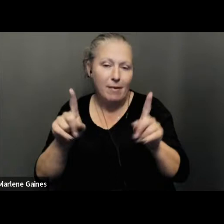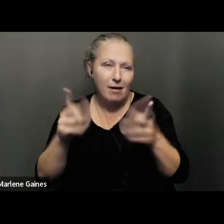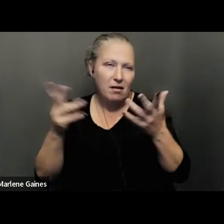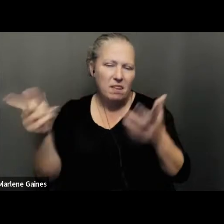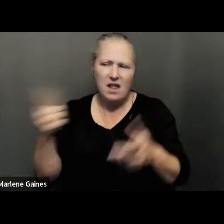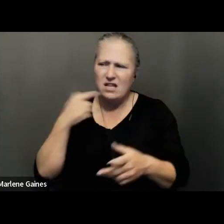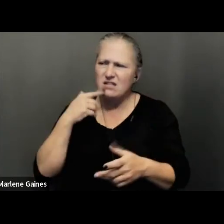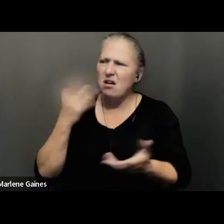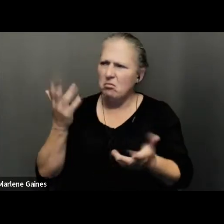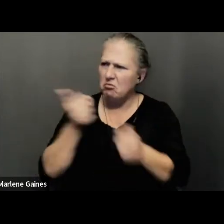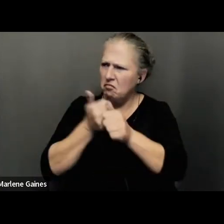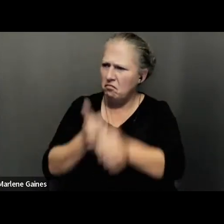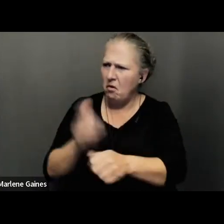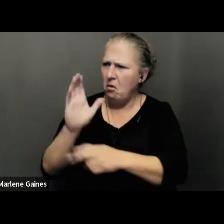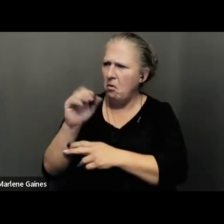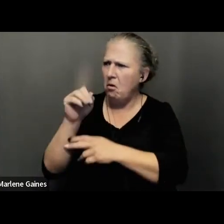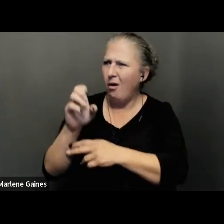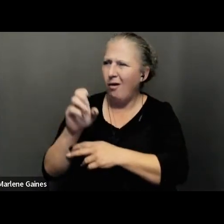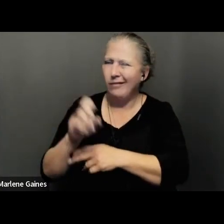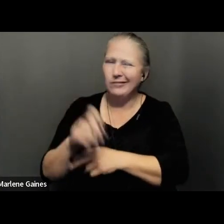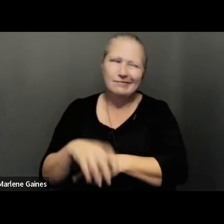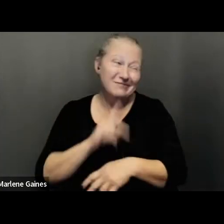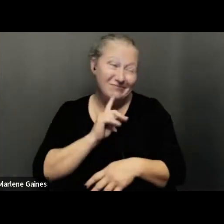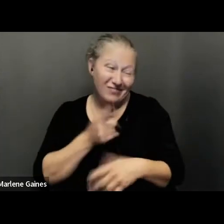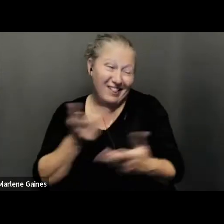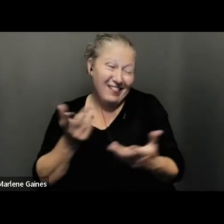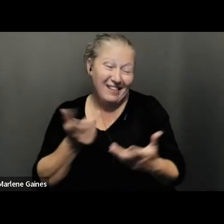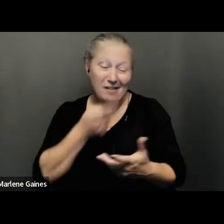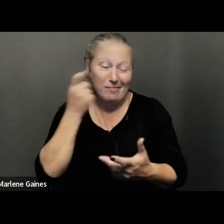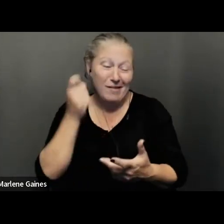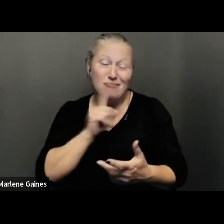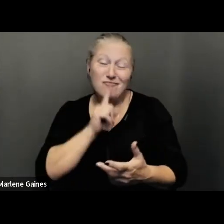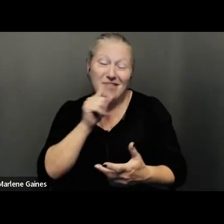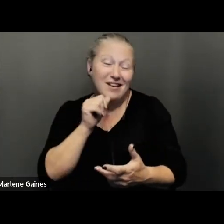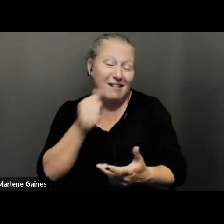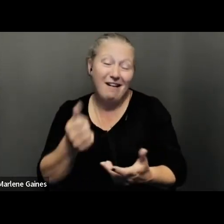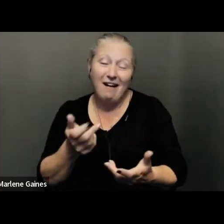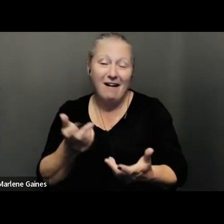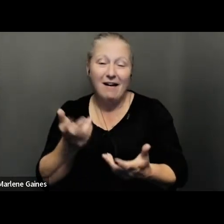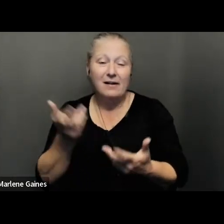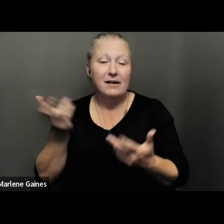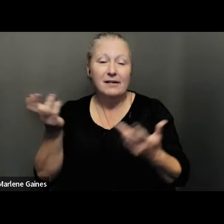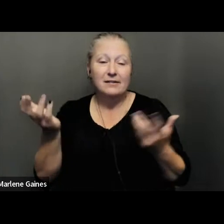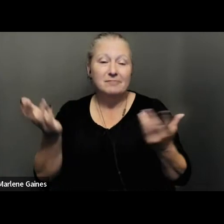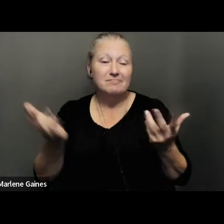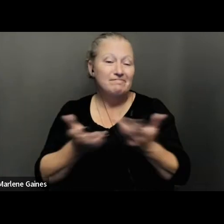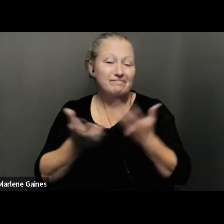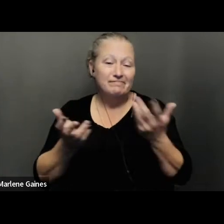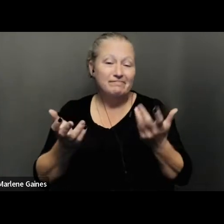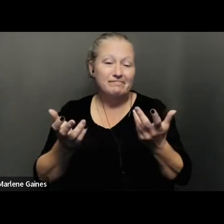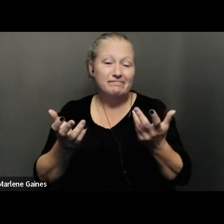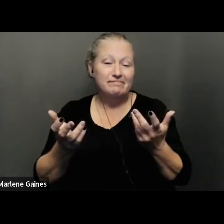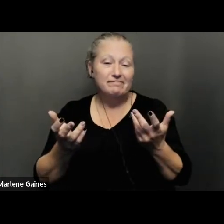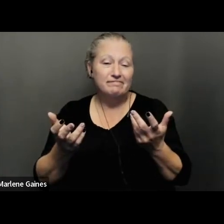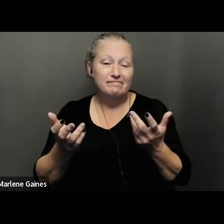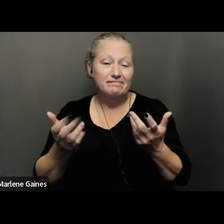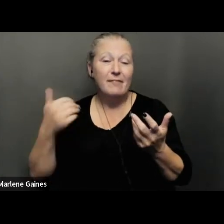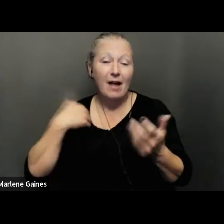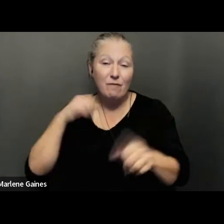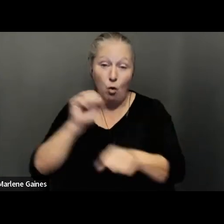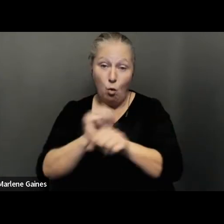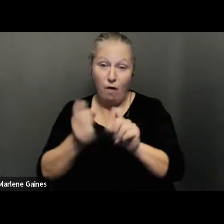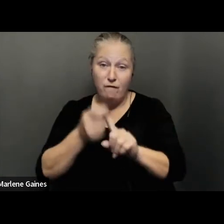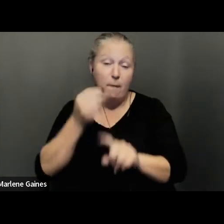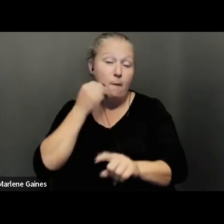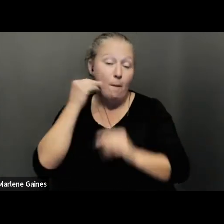we would follow the code. It's like, really? Because that's not quite the case, because even though there's a work from home